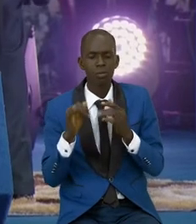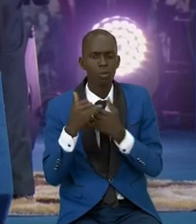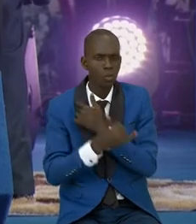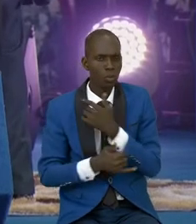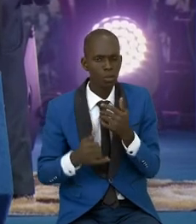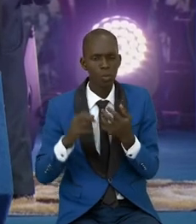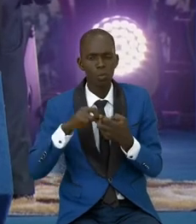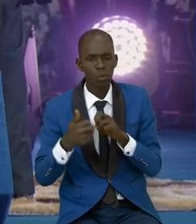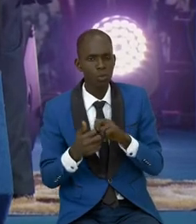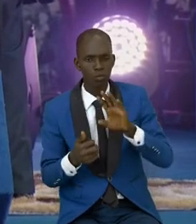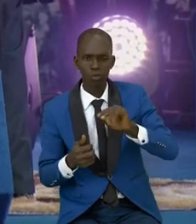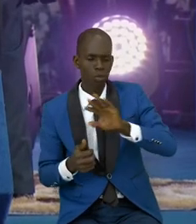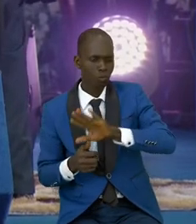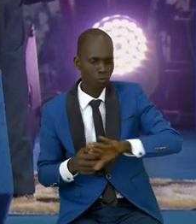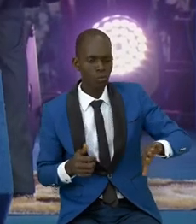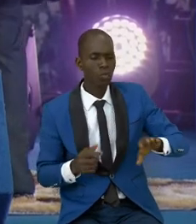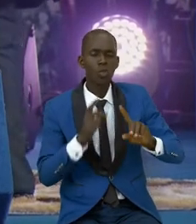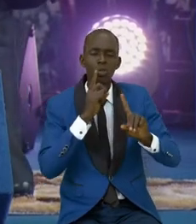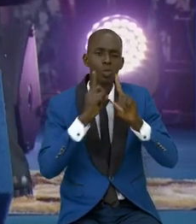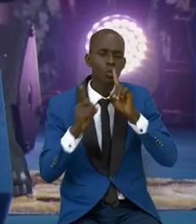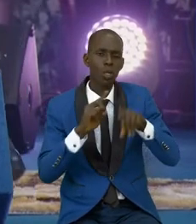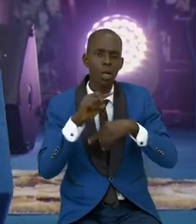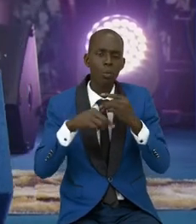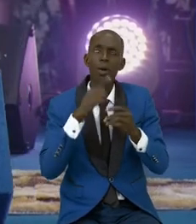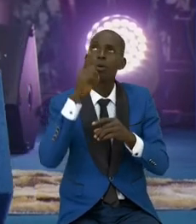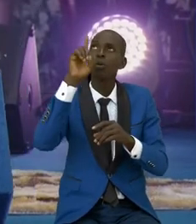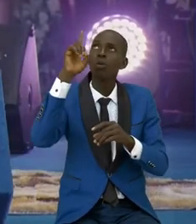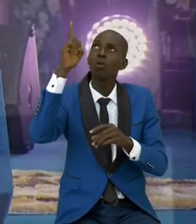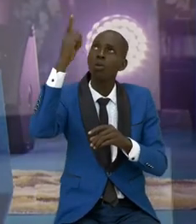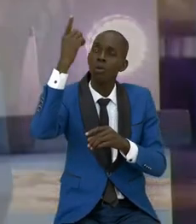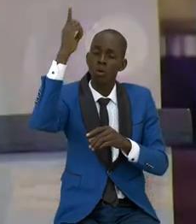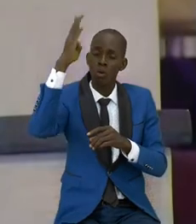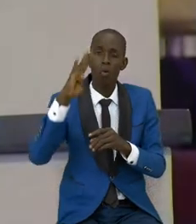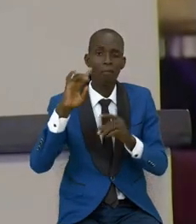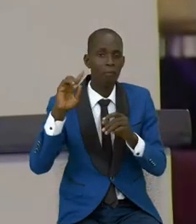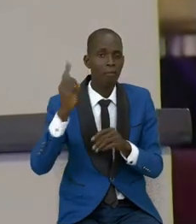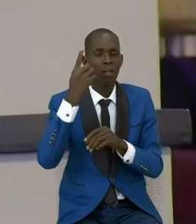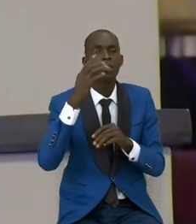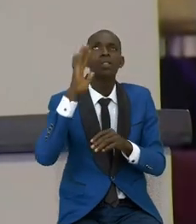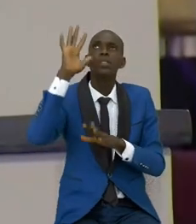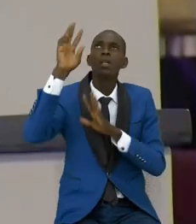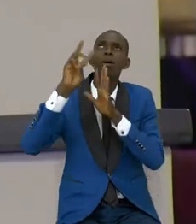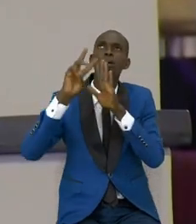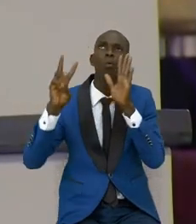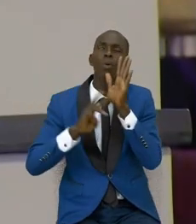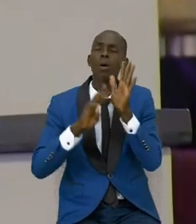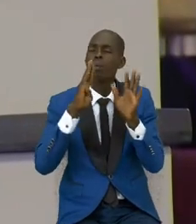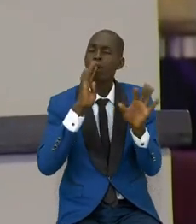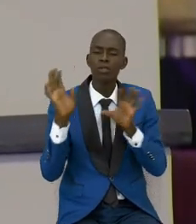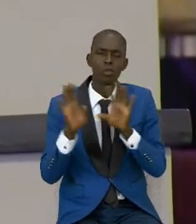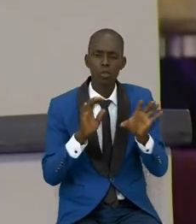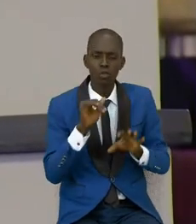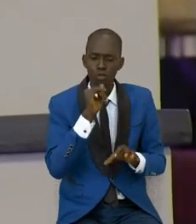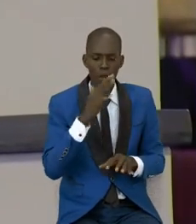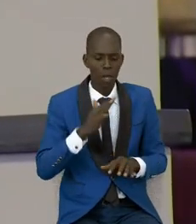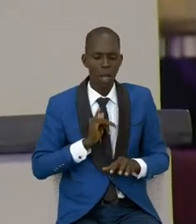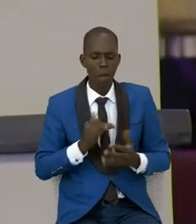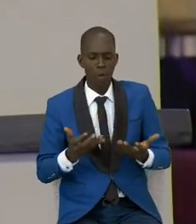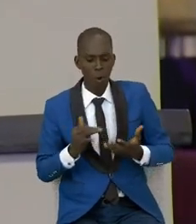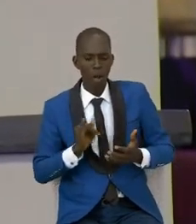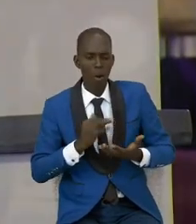talking about God. And then thy will be done. Don't talk of, I want, I want, I want. Start